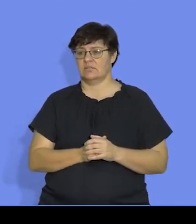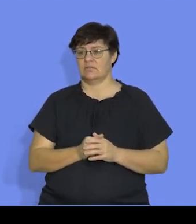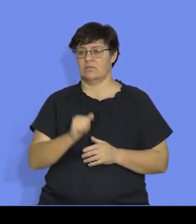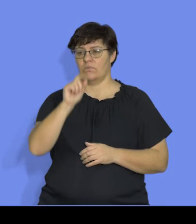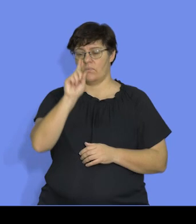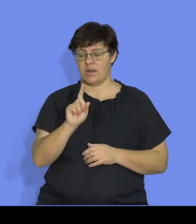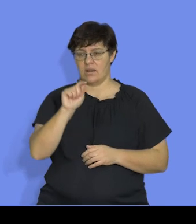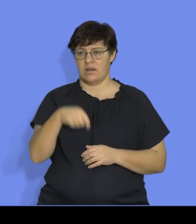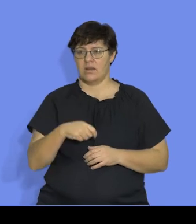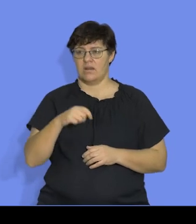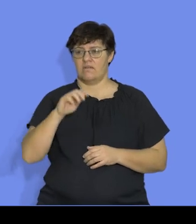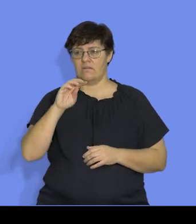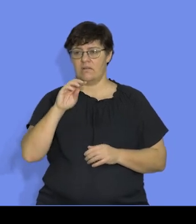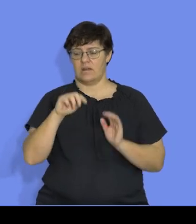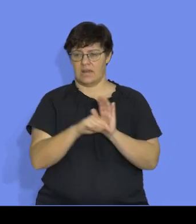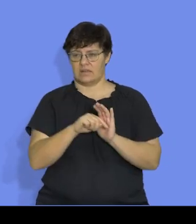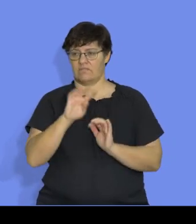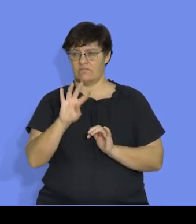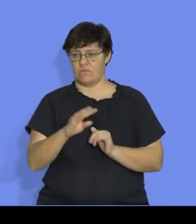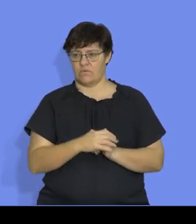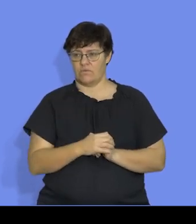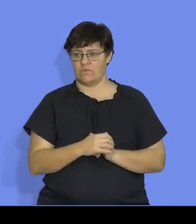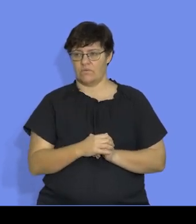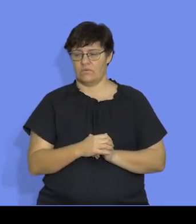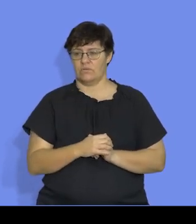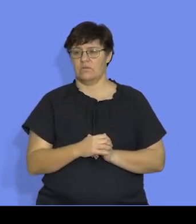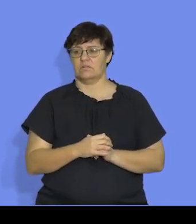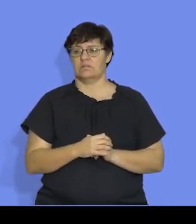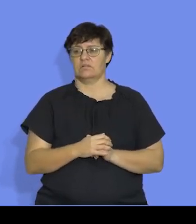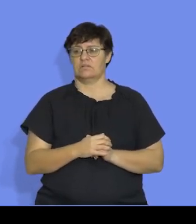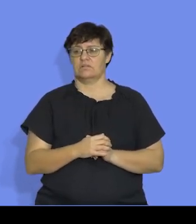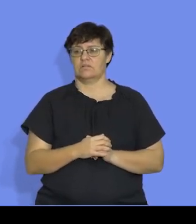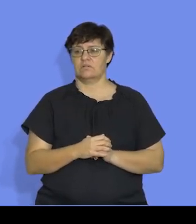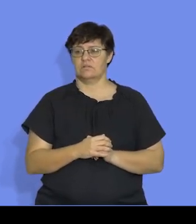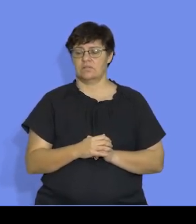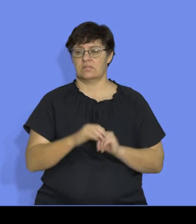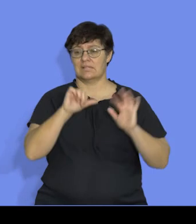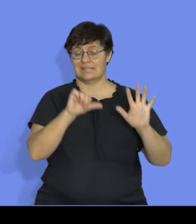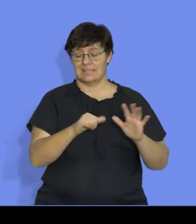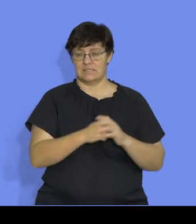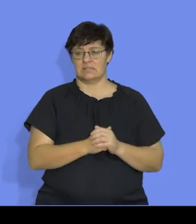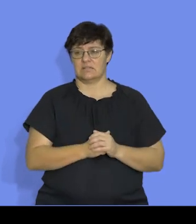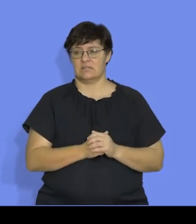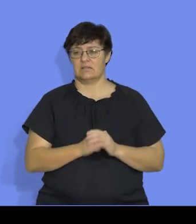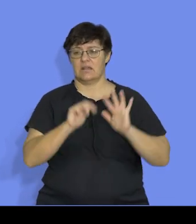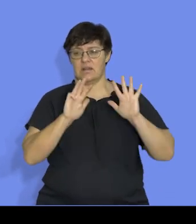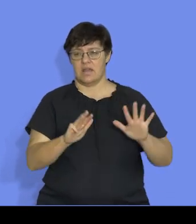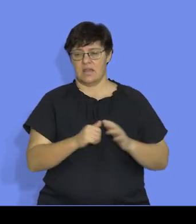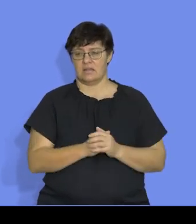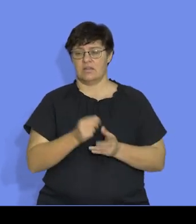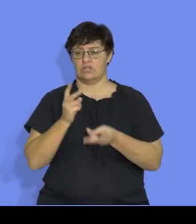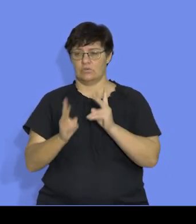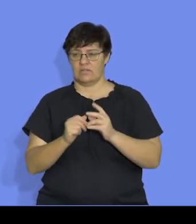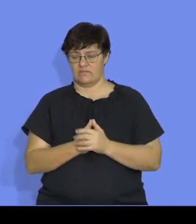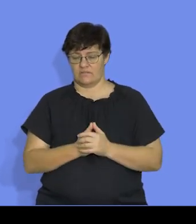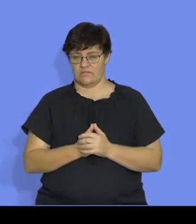6, 1, negative 4. Using the second option, it's going to be 6, 9,